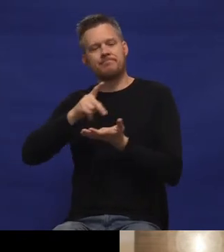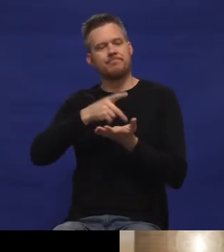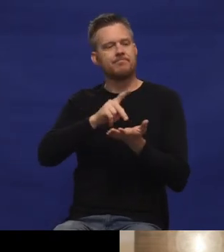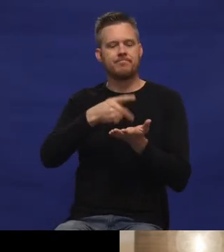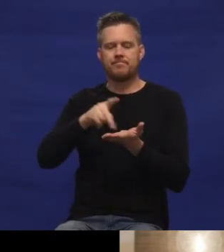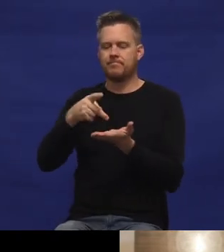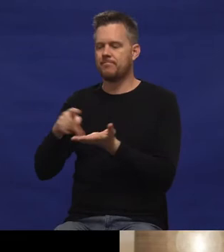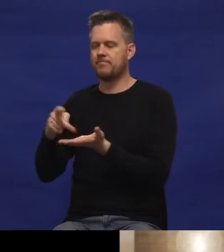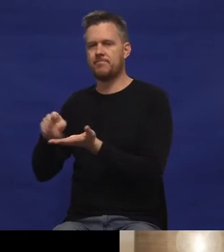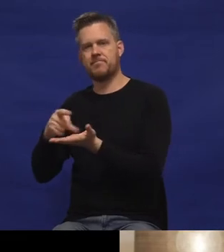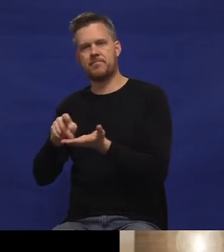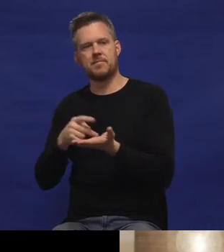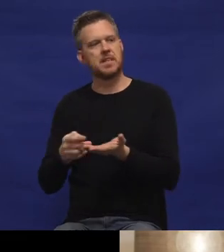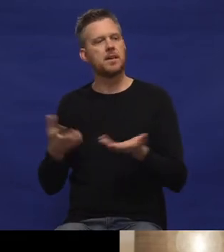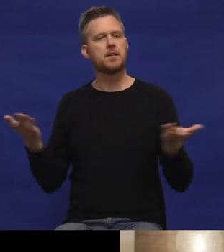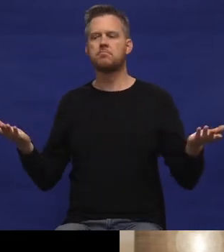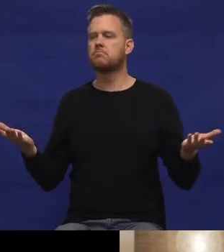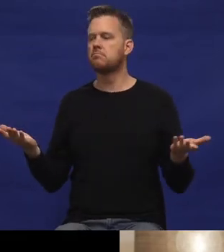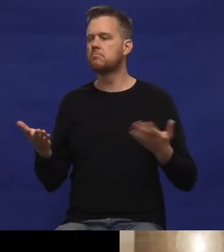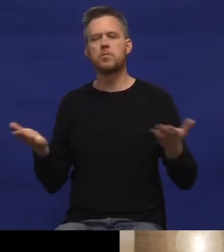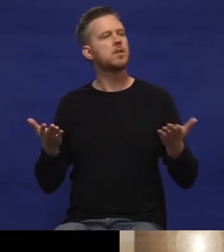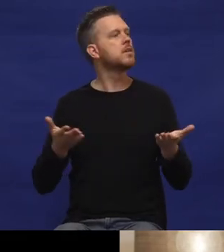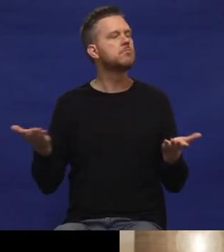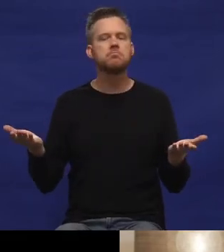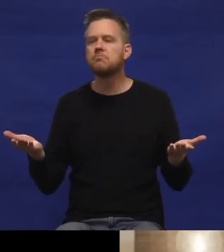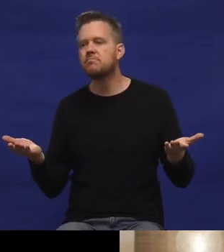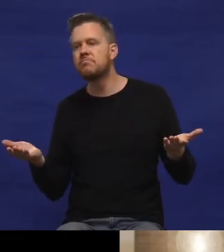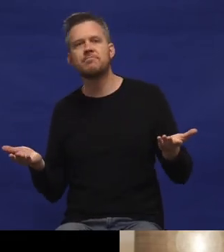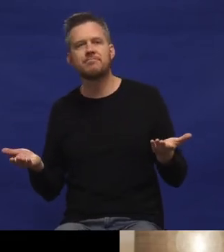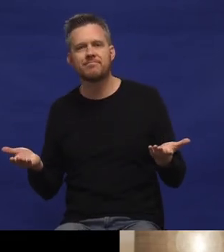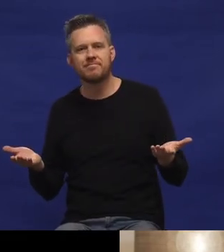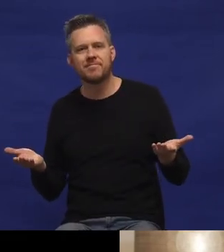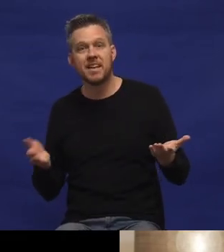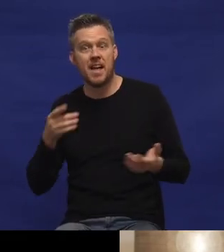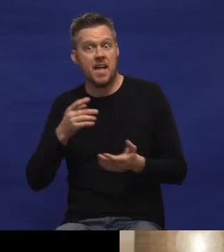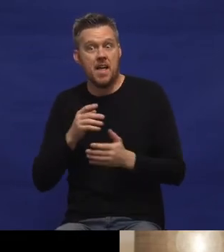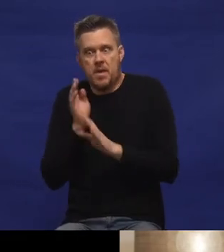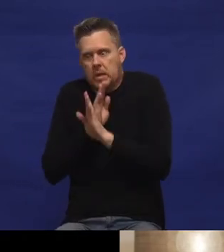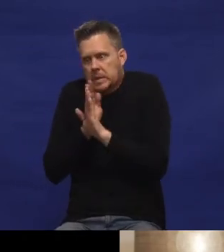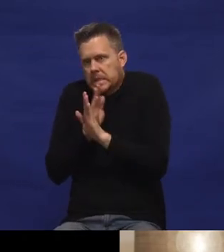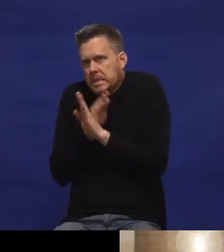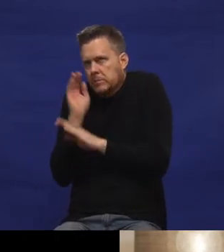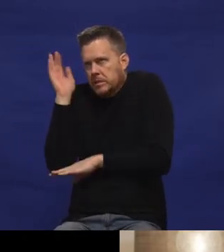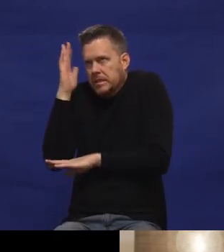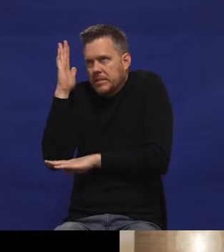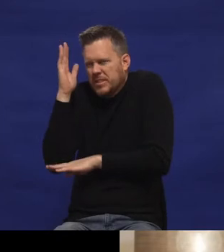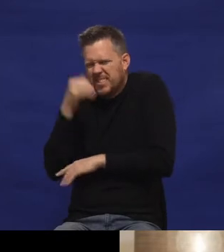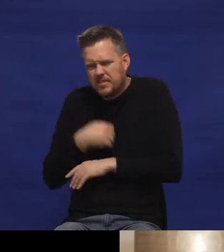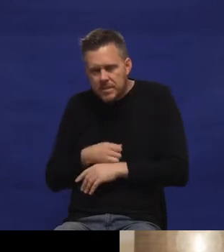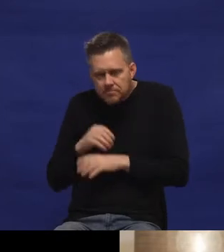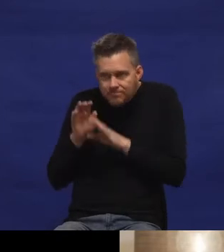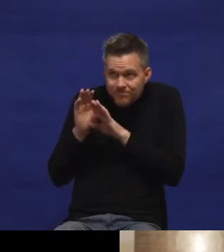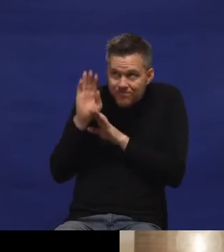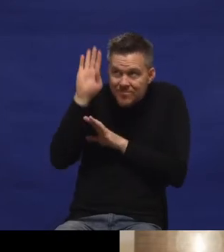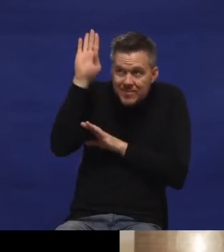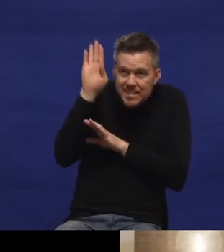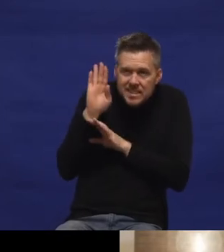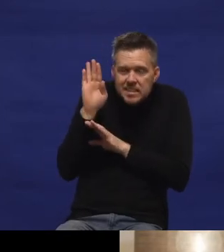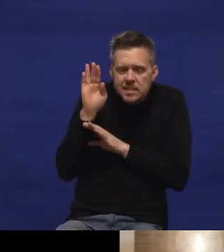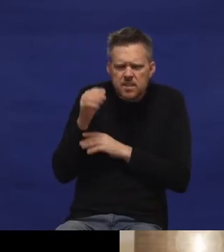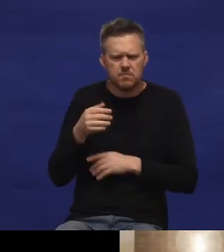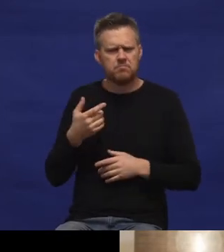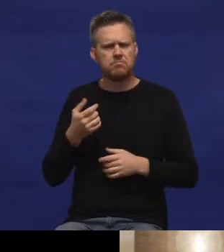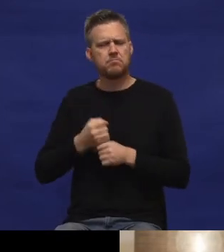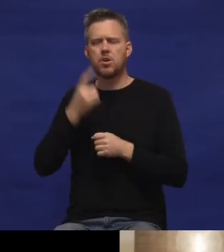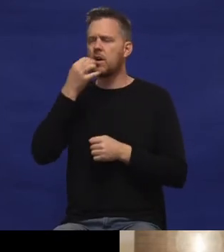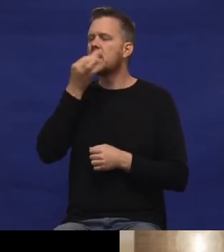cool of the evening and says, hey, like, where are you guys? And they're hiding behind a tree, and they're like, over here. And God's like, why